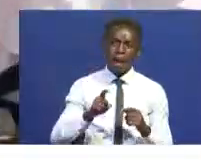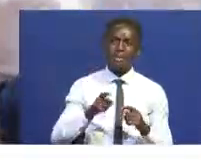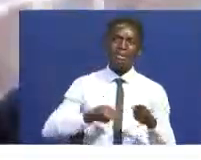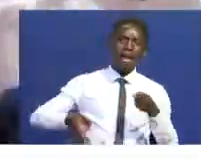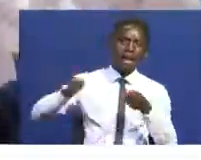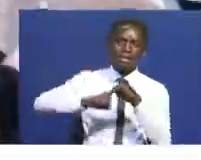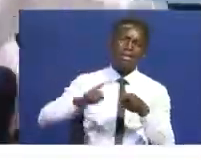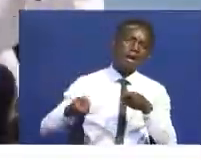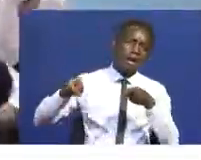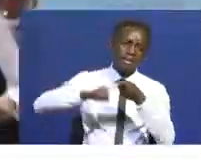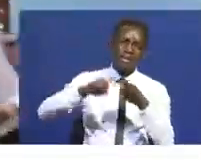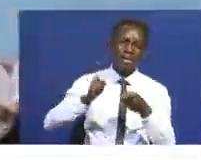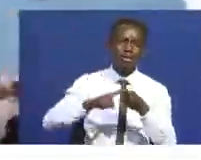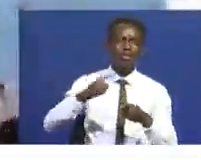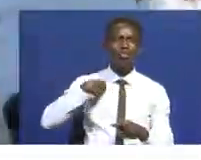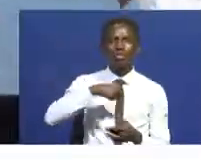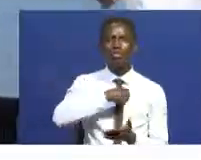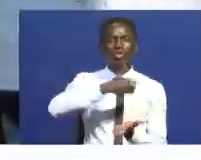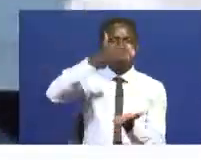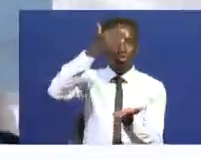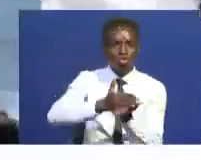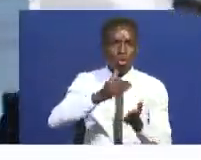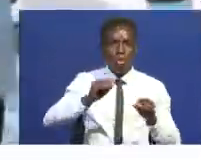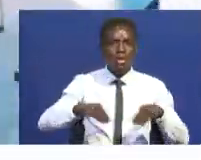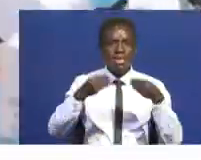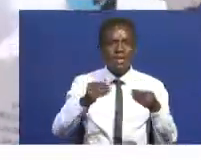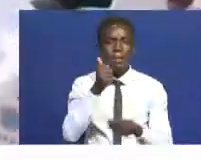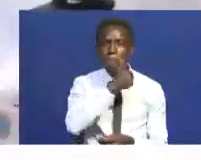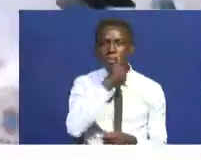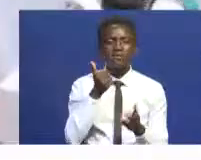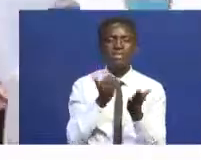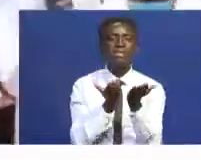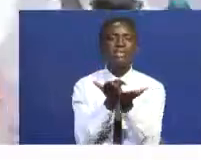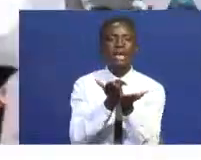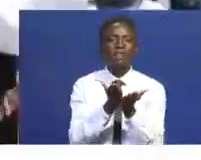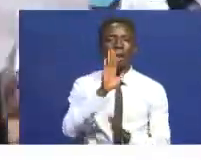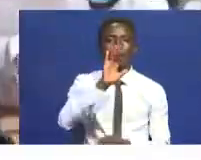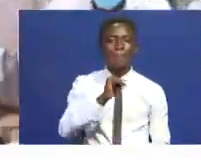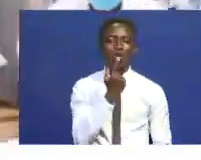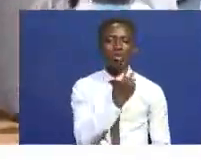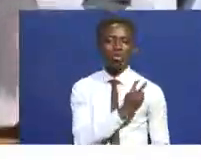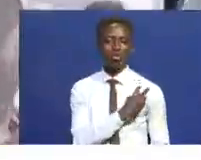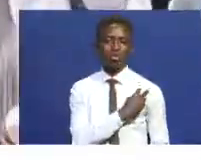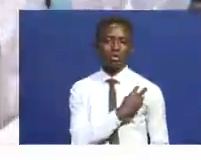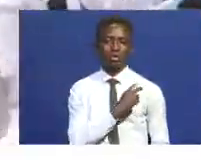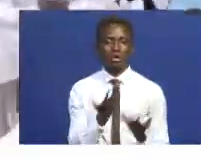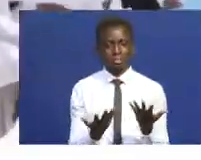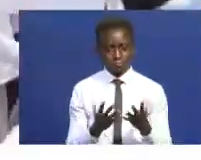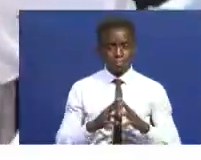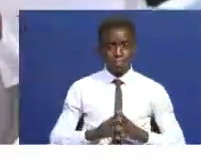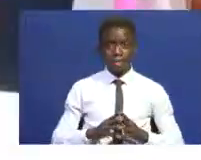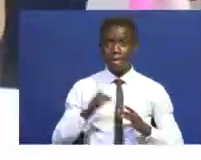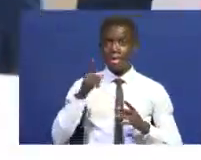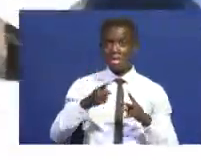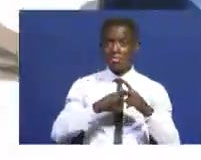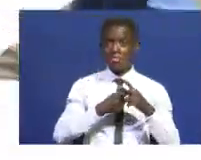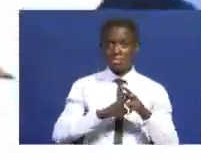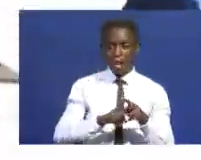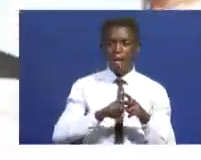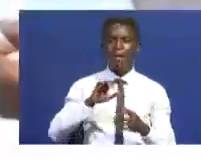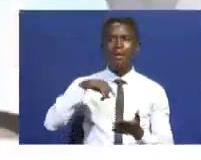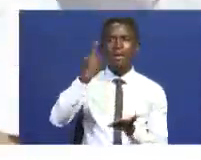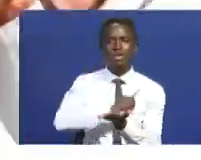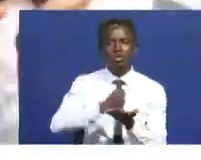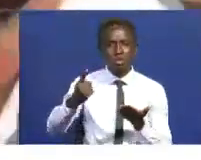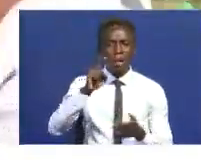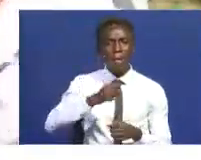all offering also private services that were offered before by consultants. And this will continue next week. We'll see how to make sure that